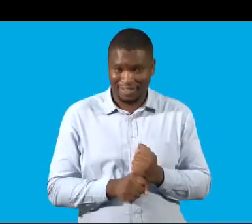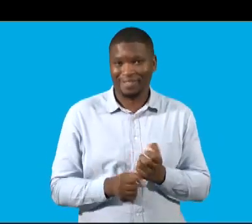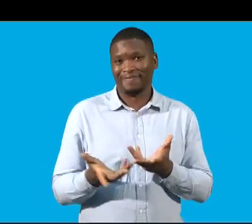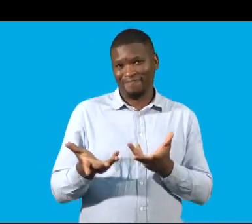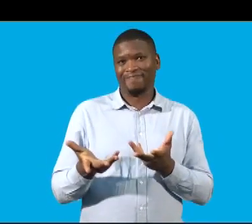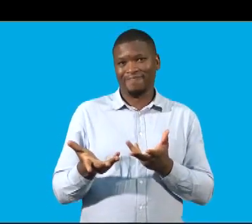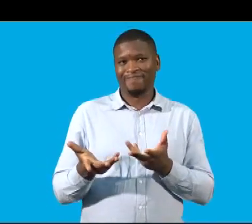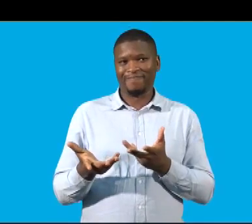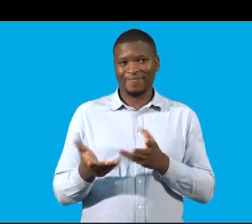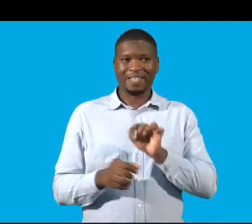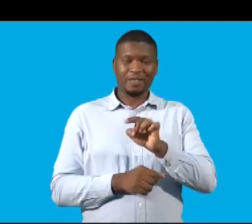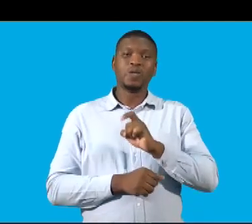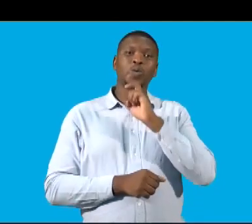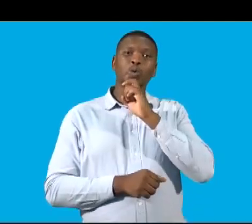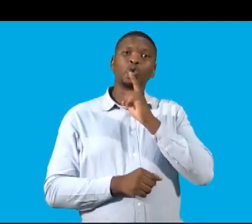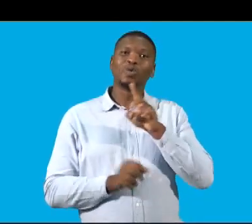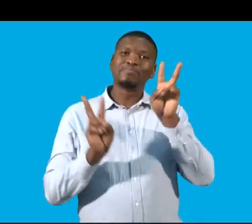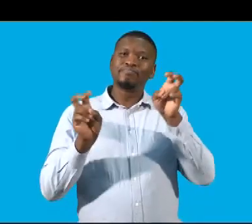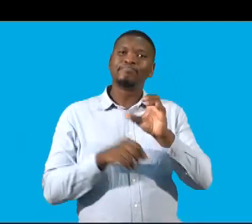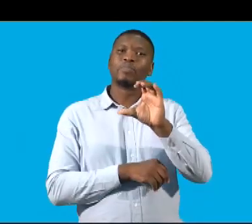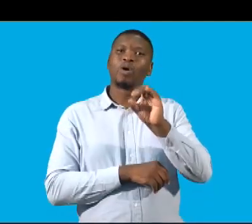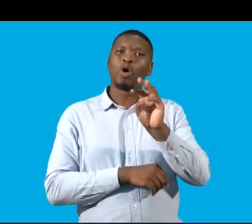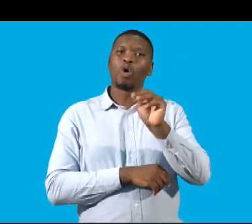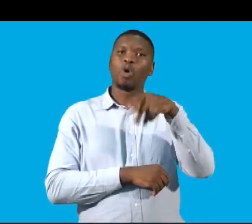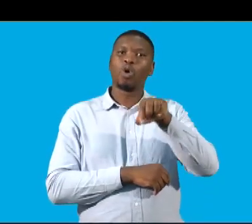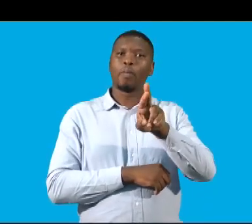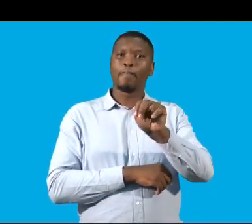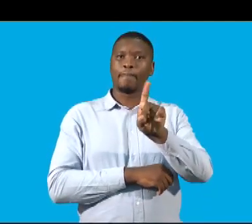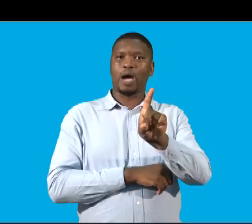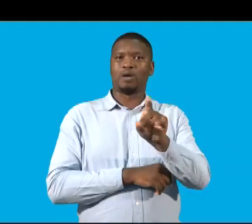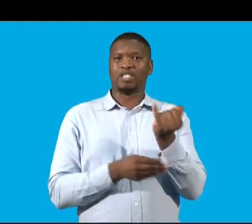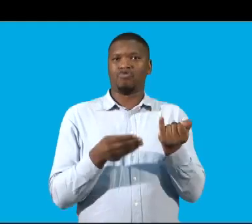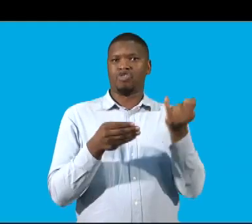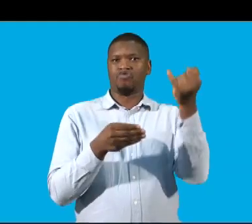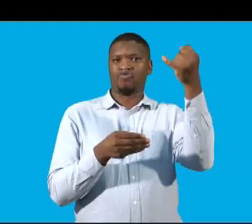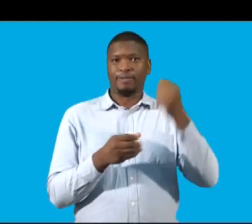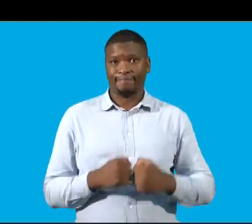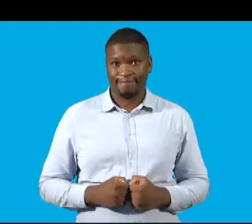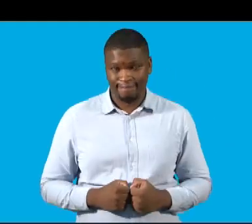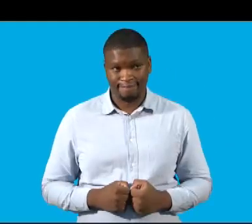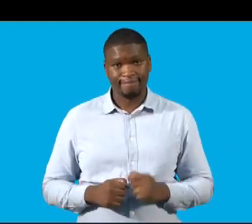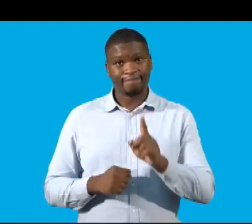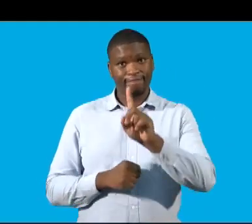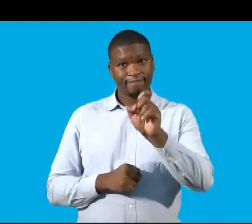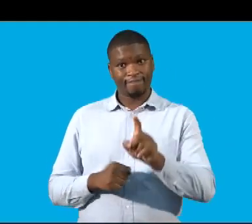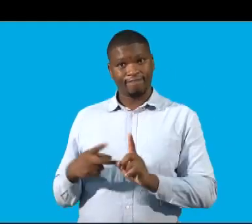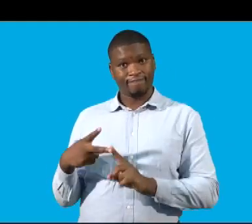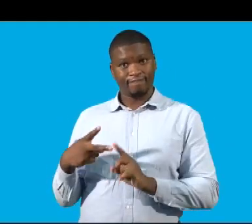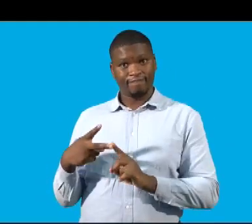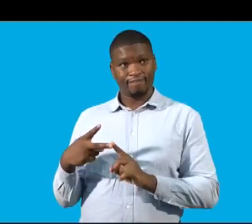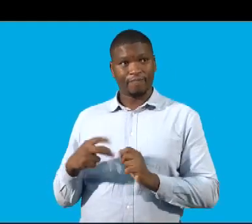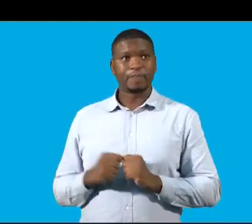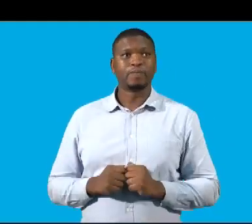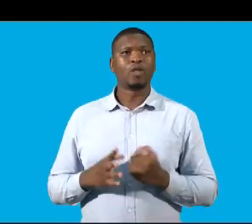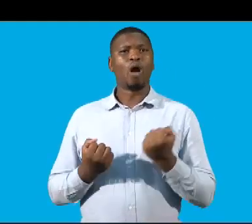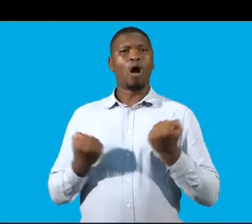of course, using that compound interest. Let's move over to the next question. The next question says that a